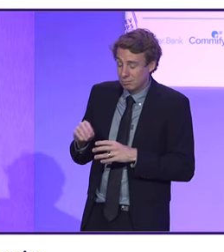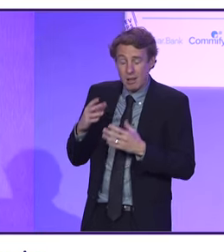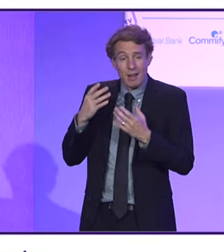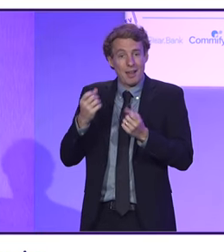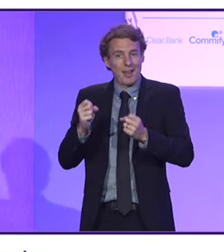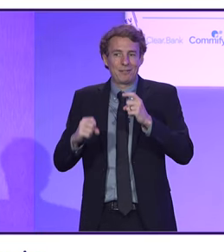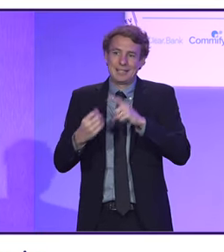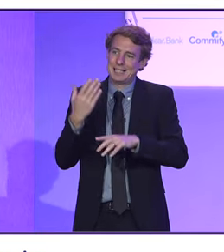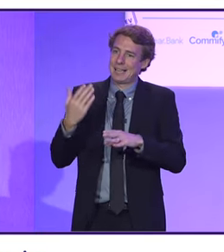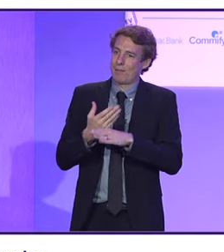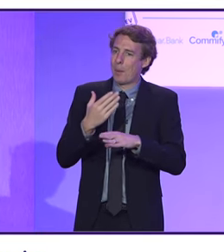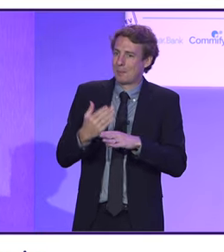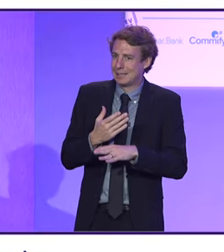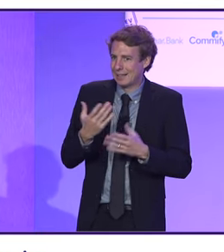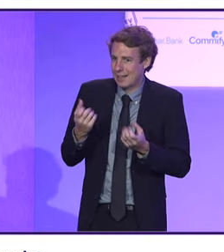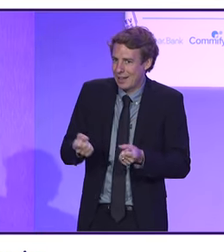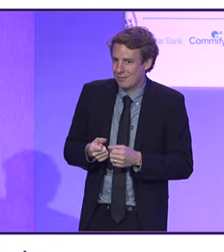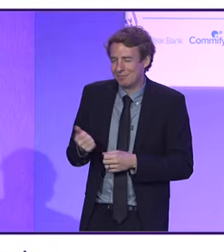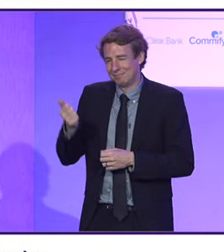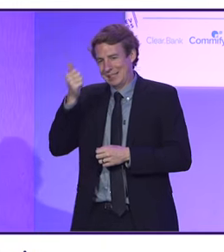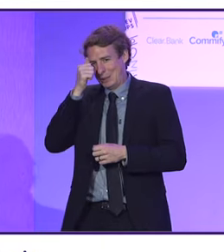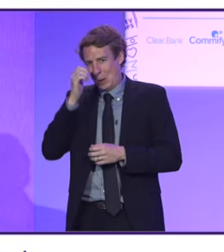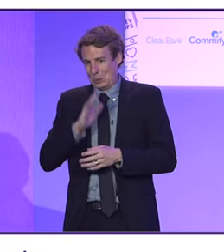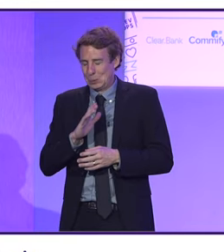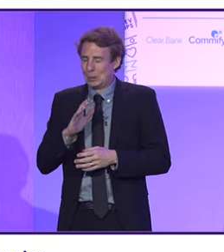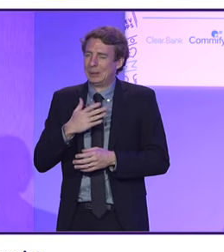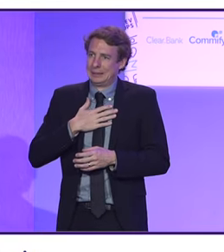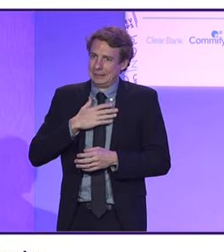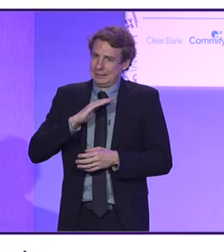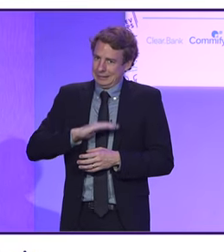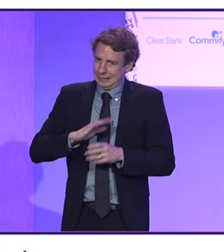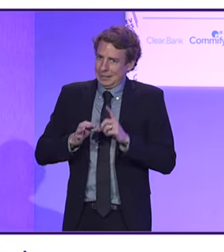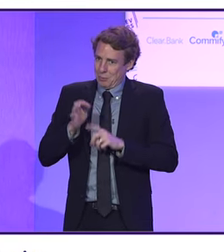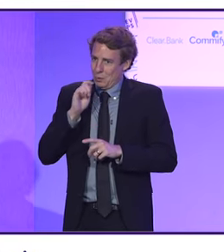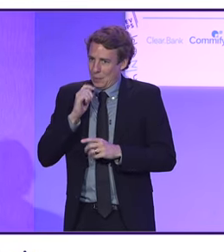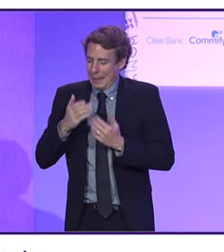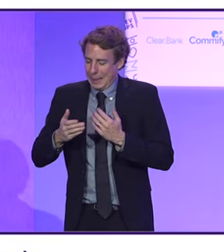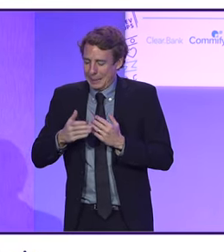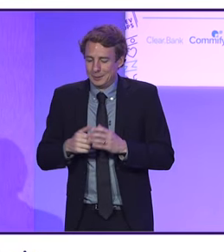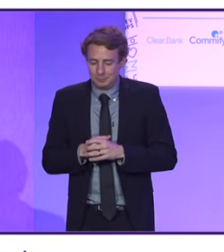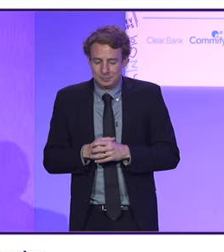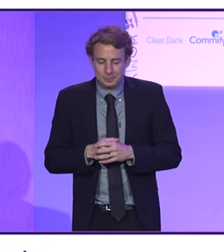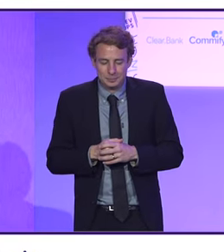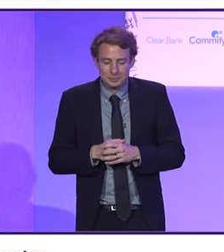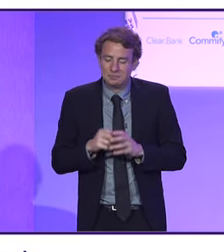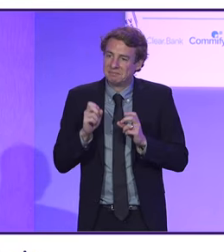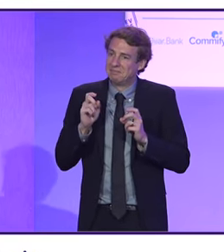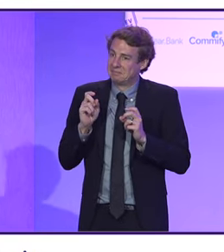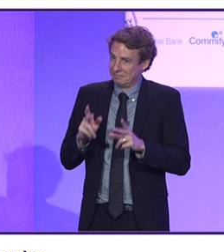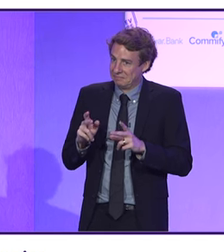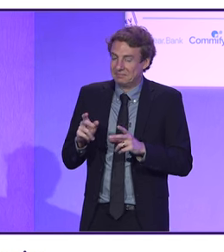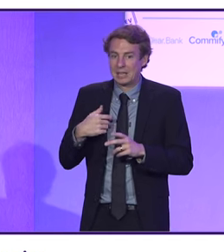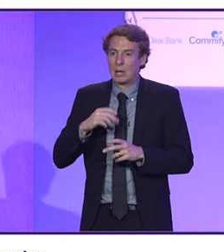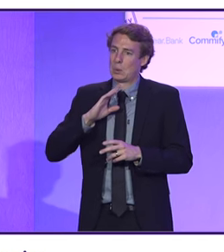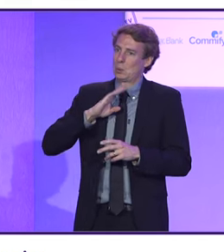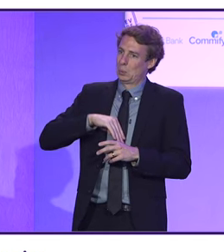help. He knows the name of the conference. He knows it. This will get better. I said, you have no more asking. This is great. He's like, awesome. Thanks for getting